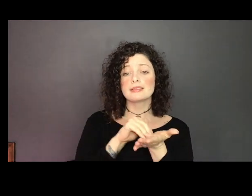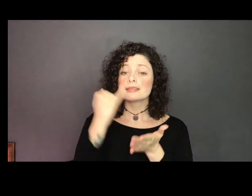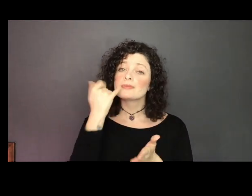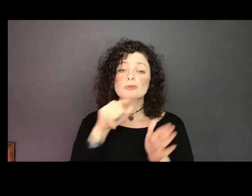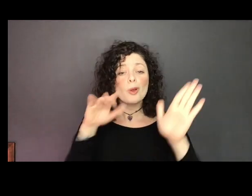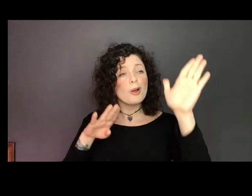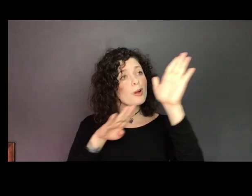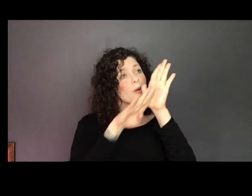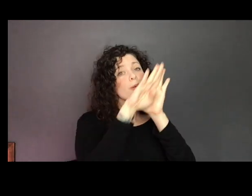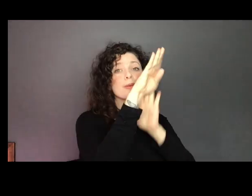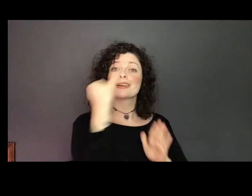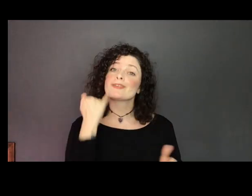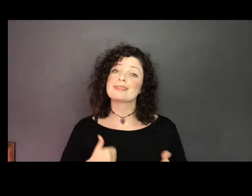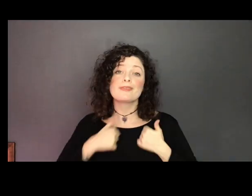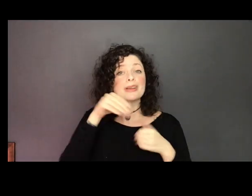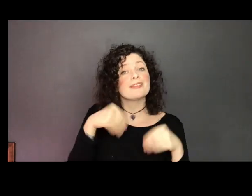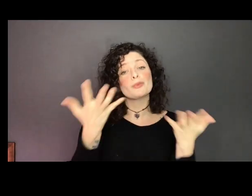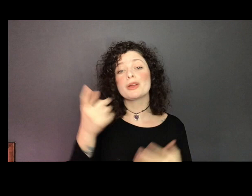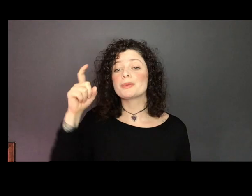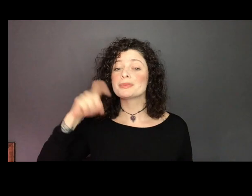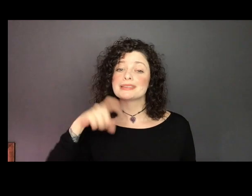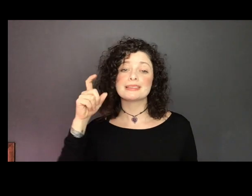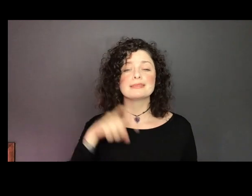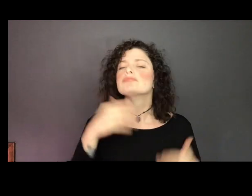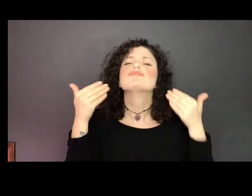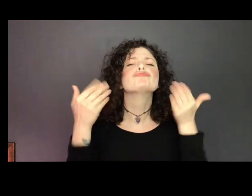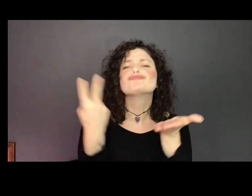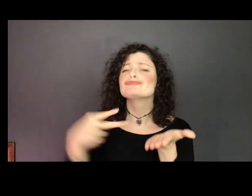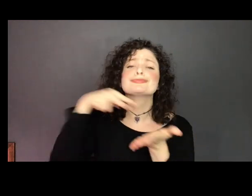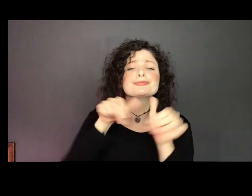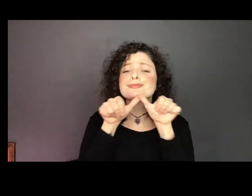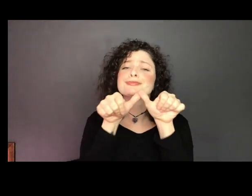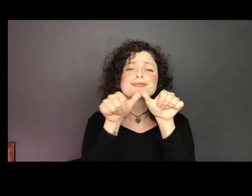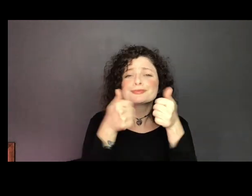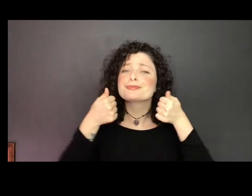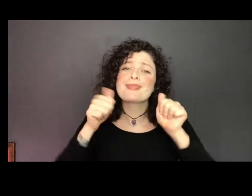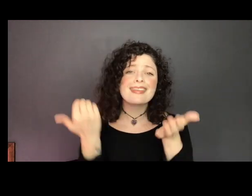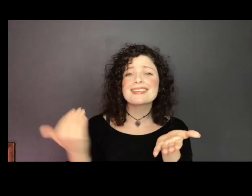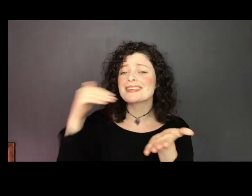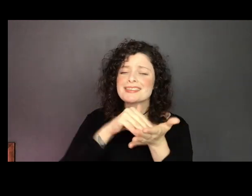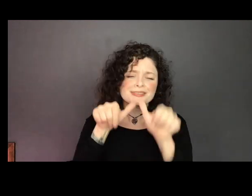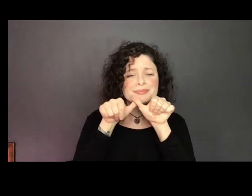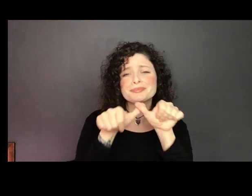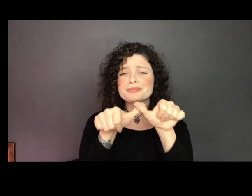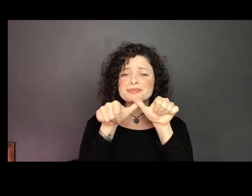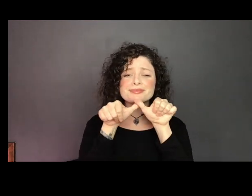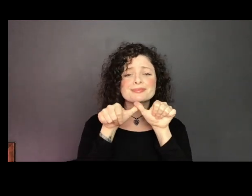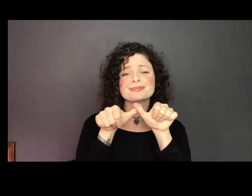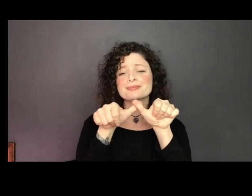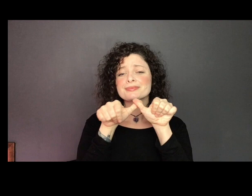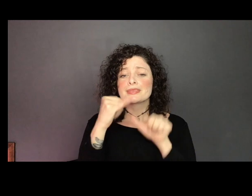again. If at first you don't succeed and life don't give you what you need, just try and try